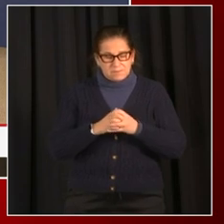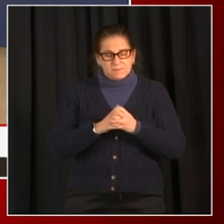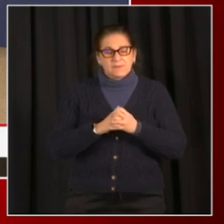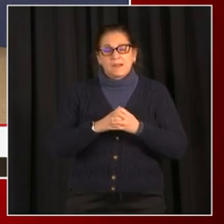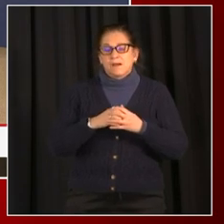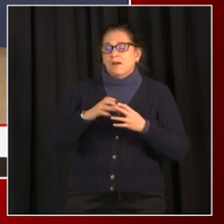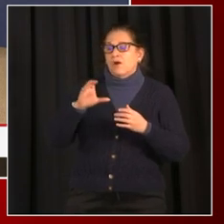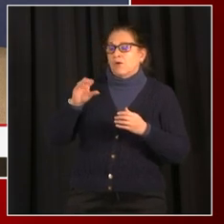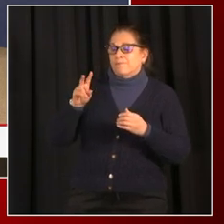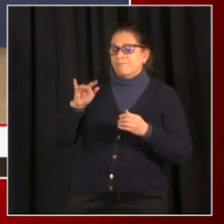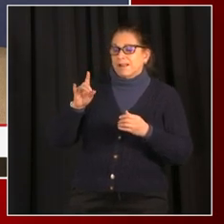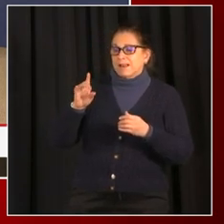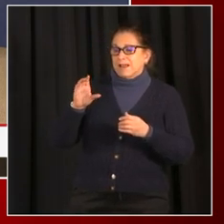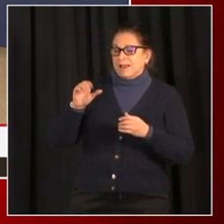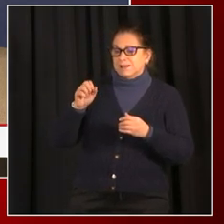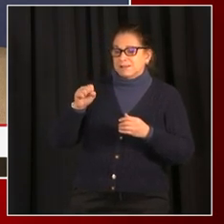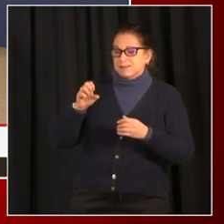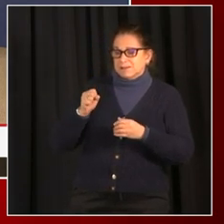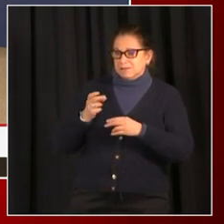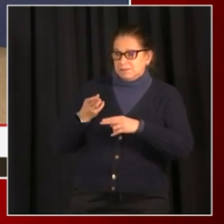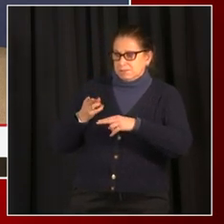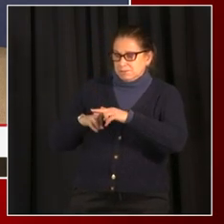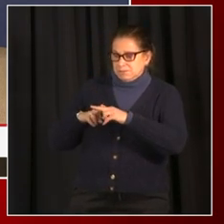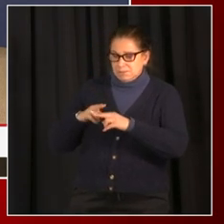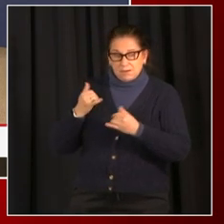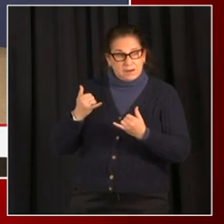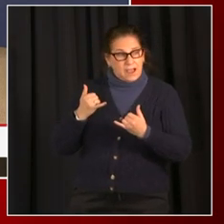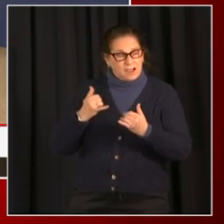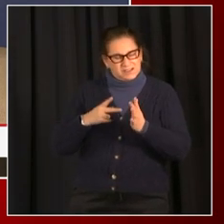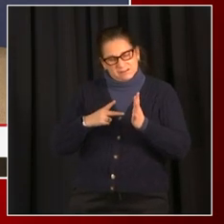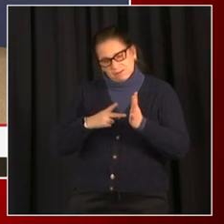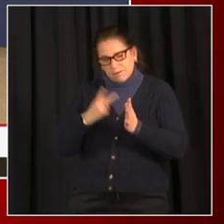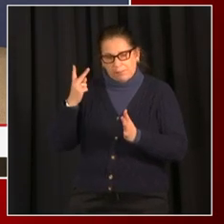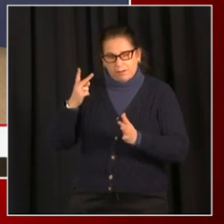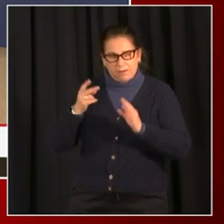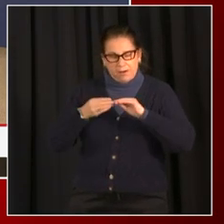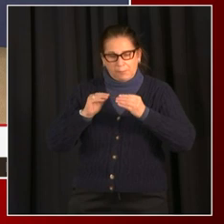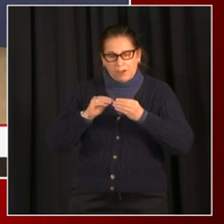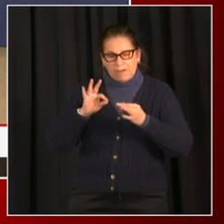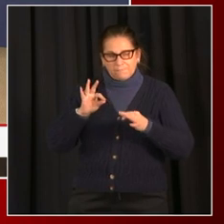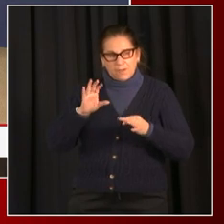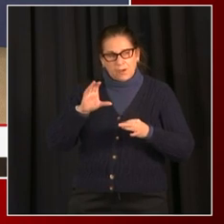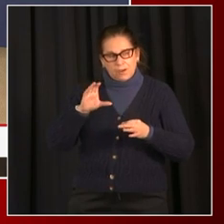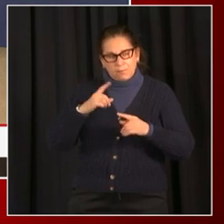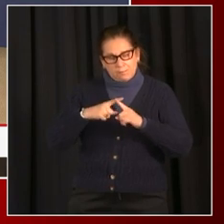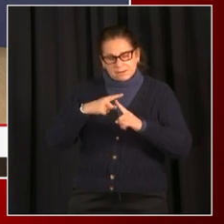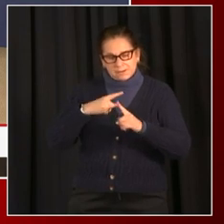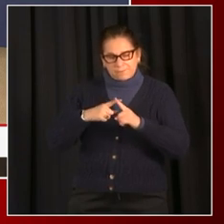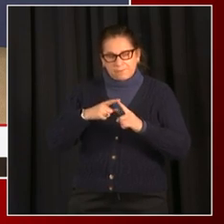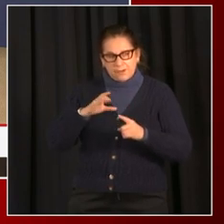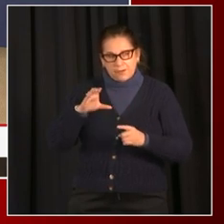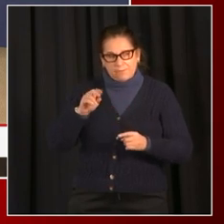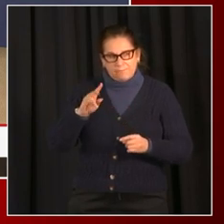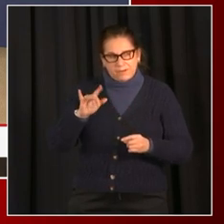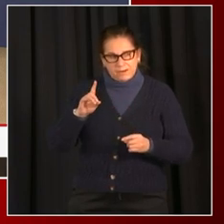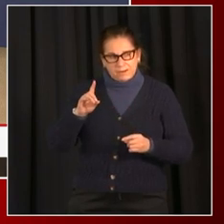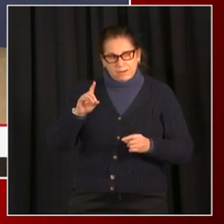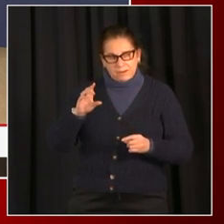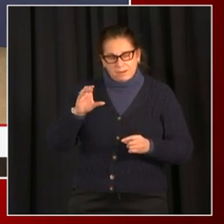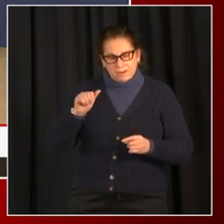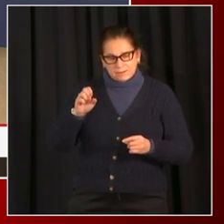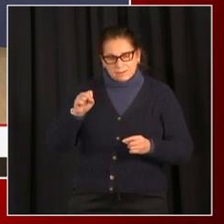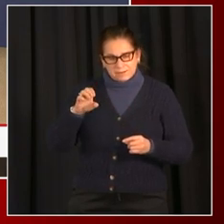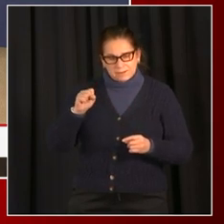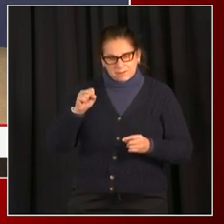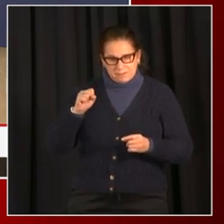and it's doubled over the past month. What can you tell us about your concerns for hospital capacities? And I know we see the aggregate data,